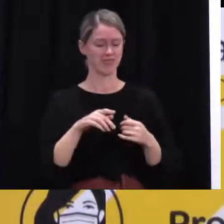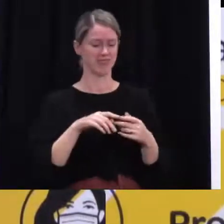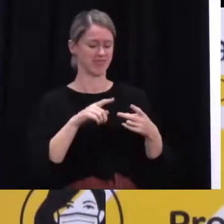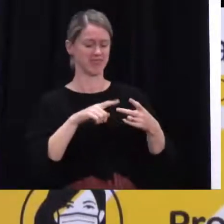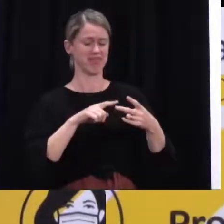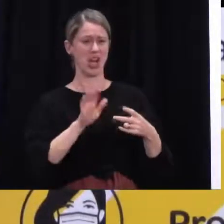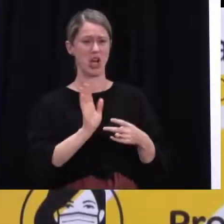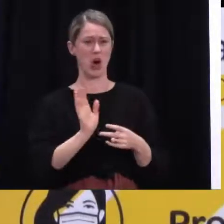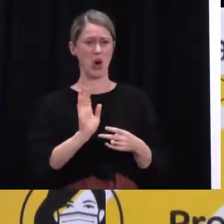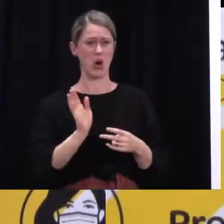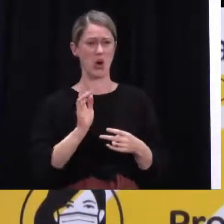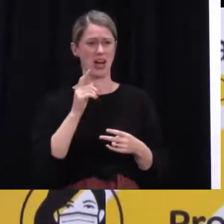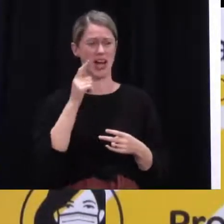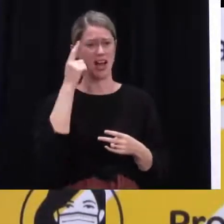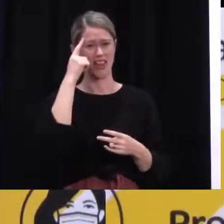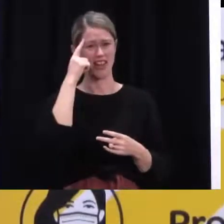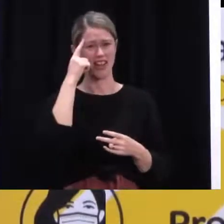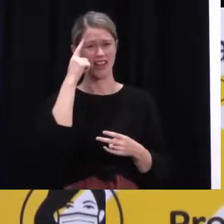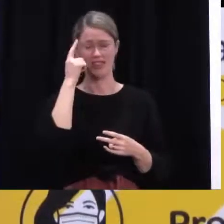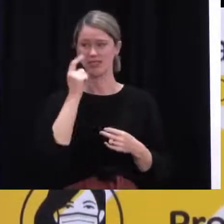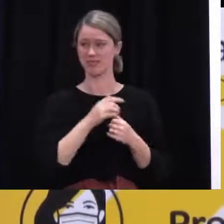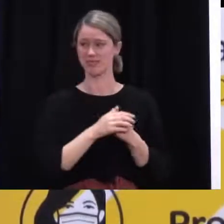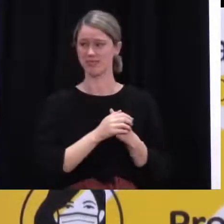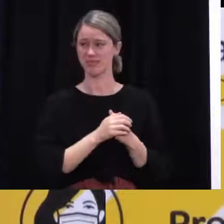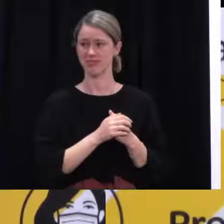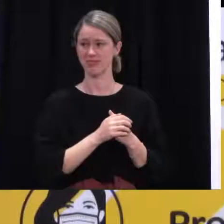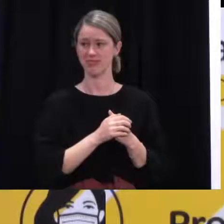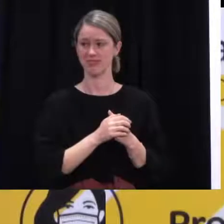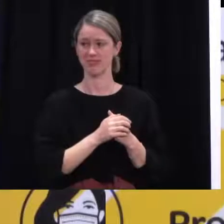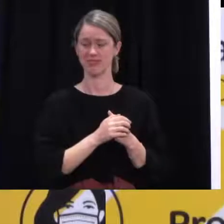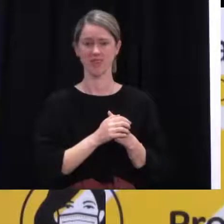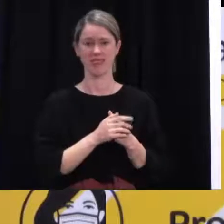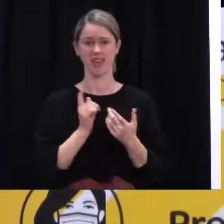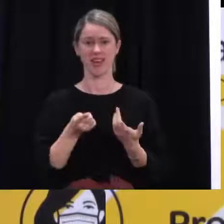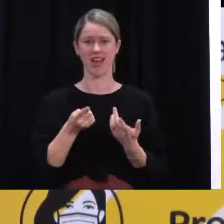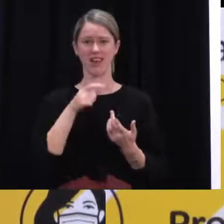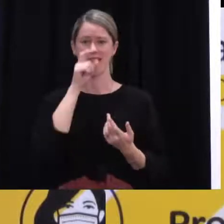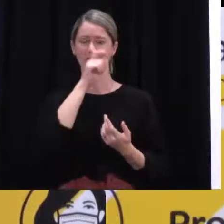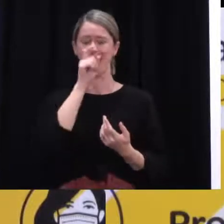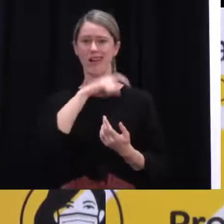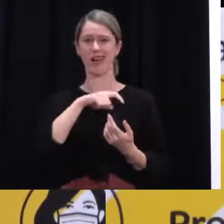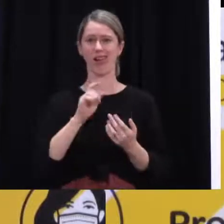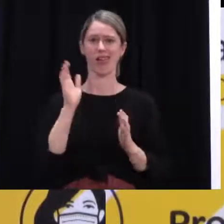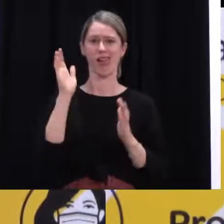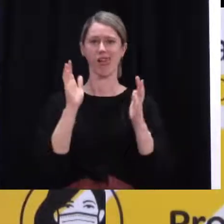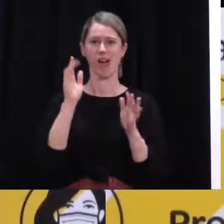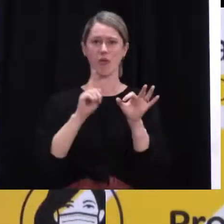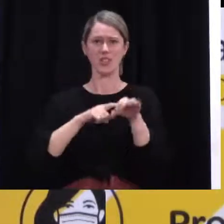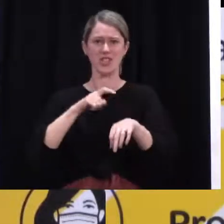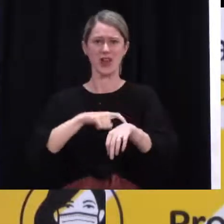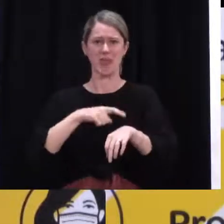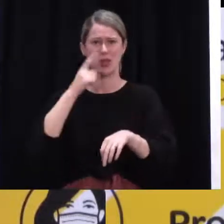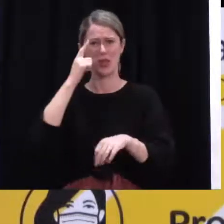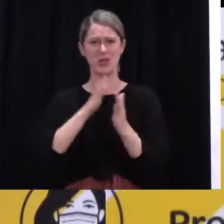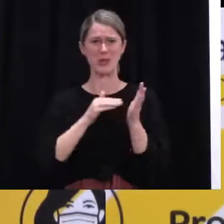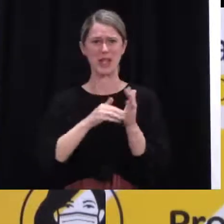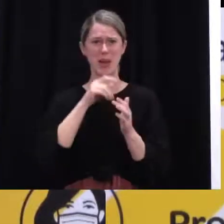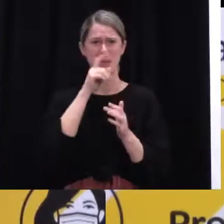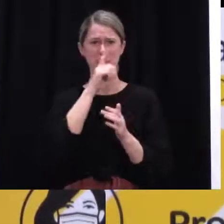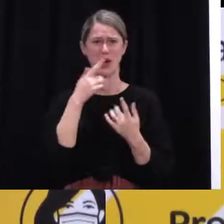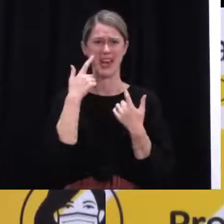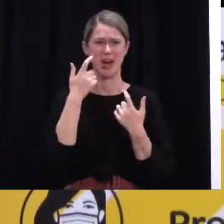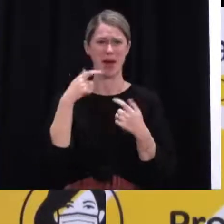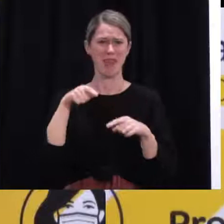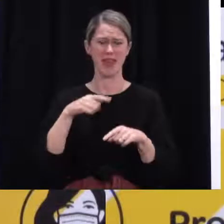think that whether or not we get to partake in the pantomime of parliamentary question time is something that's a particular priority to New Zealanders at the